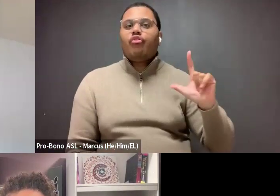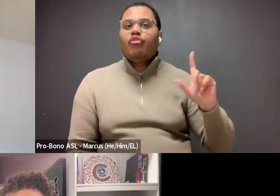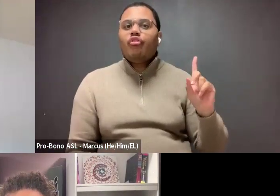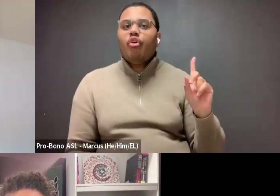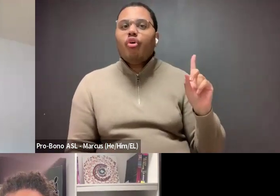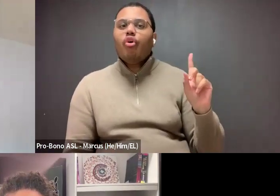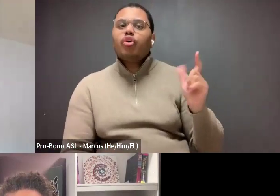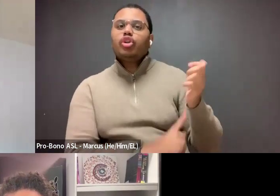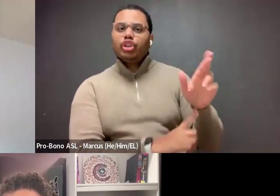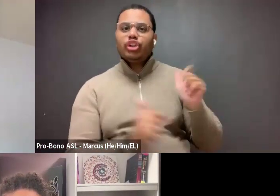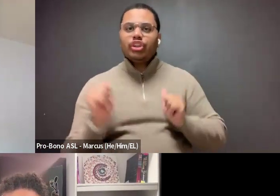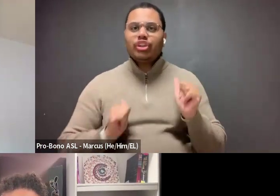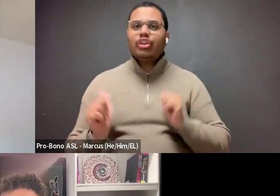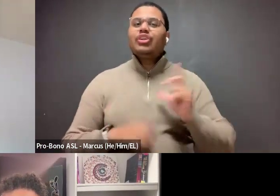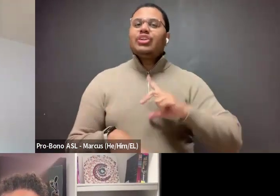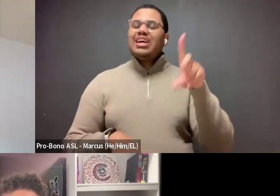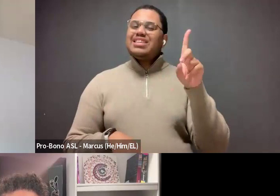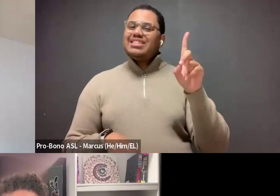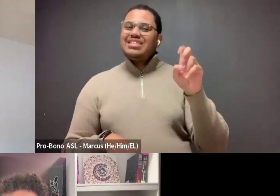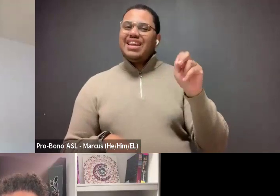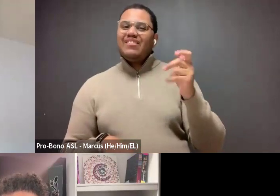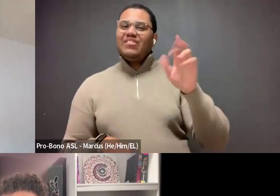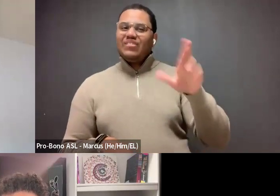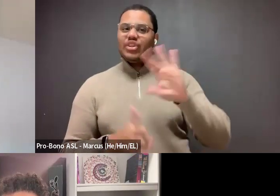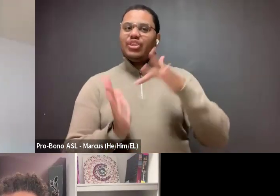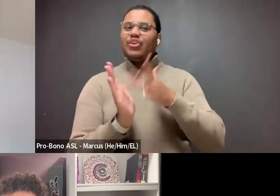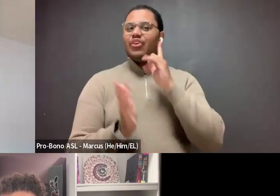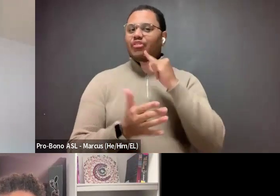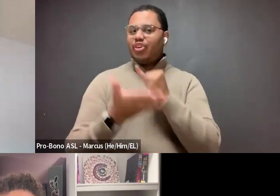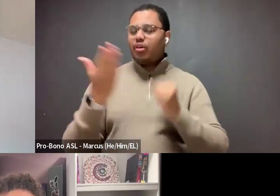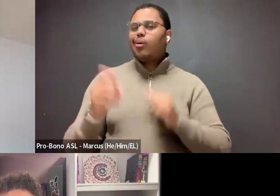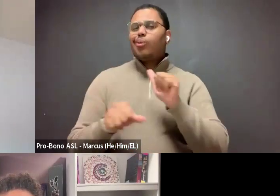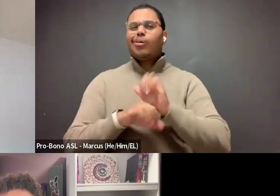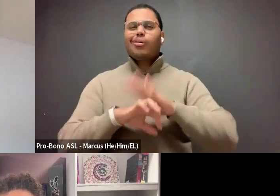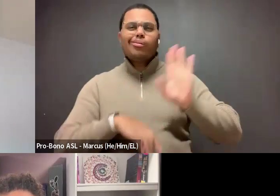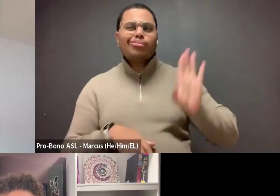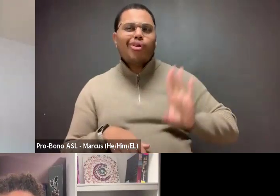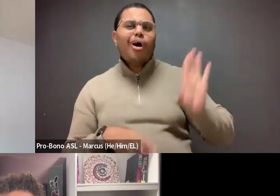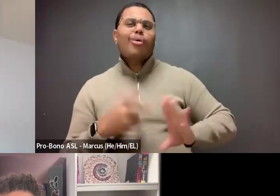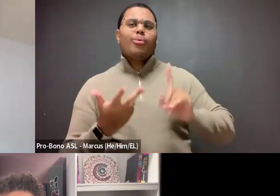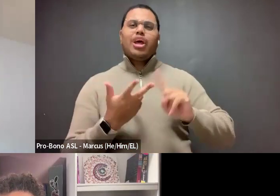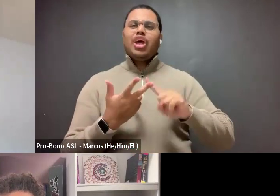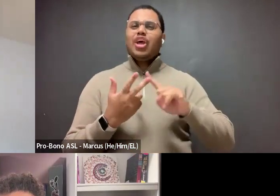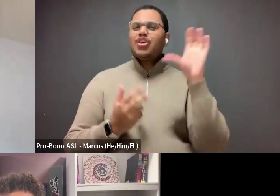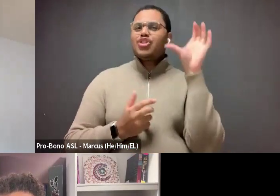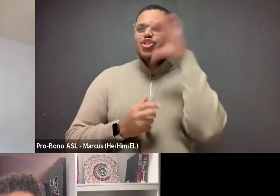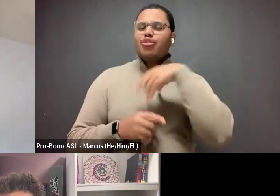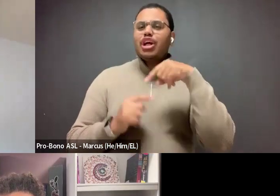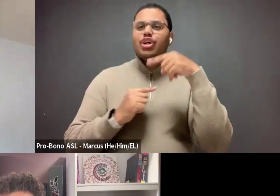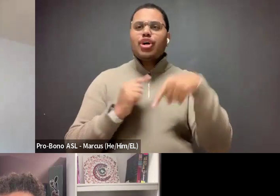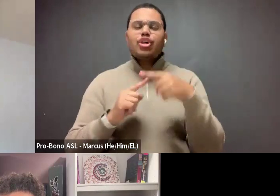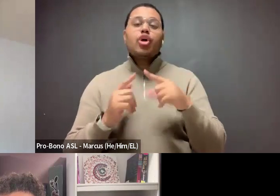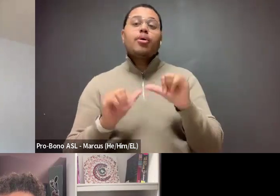Theater, Denver Center for the Arts. She has done work on Broadway, A Strange Loop, as associate intimacy